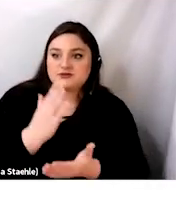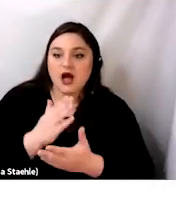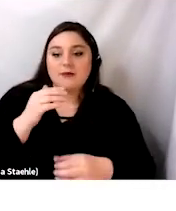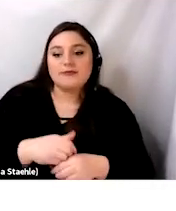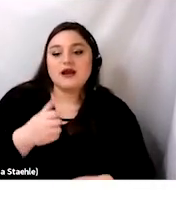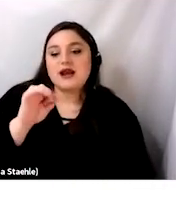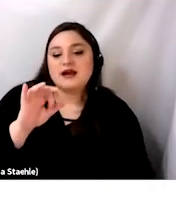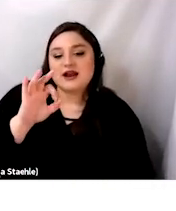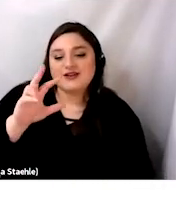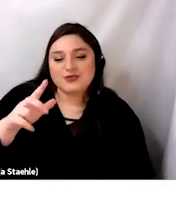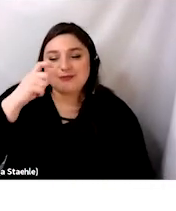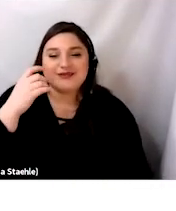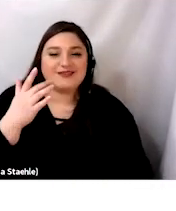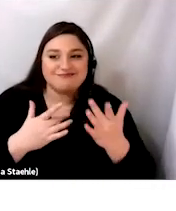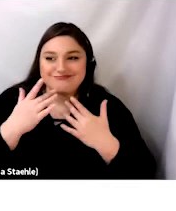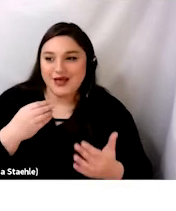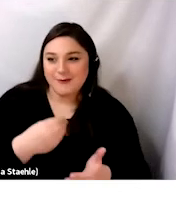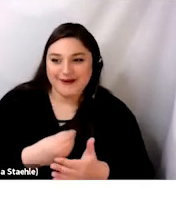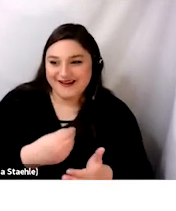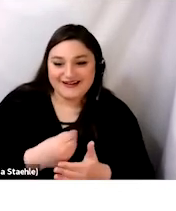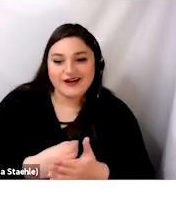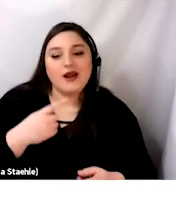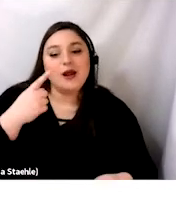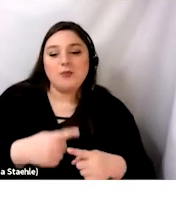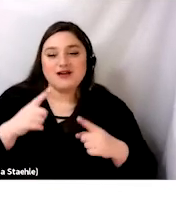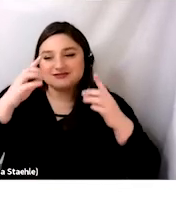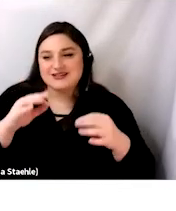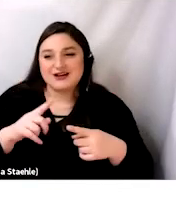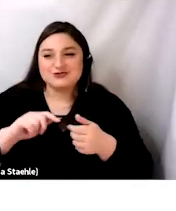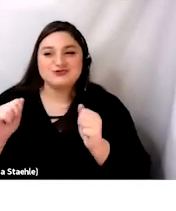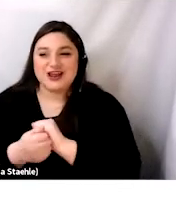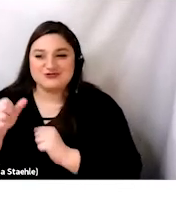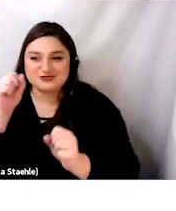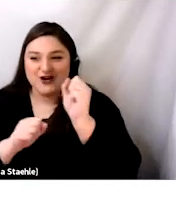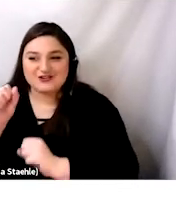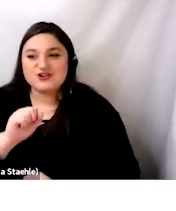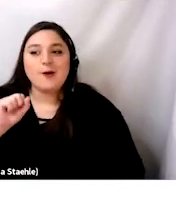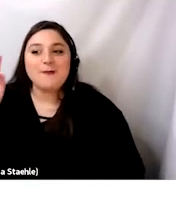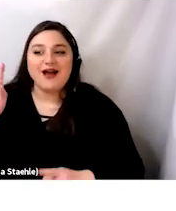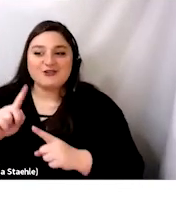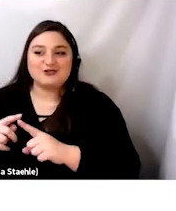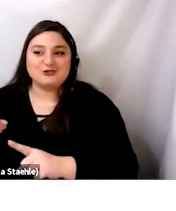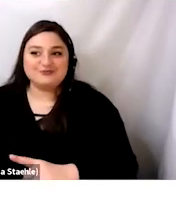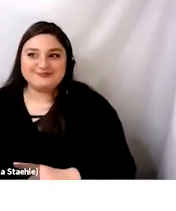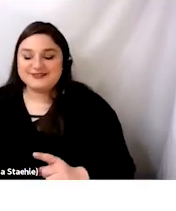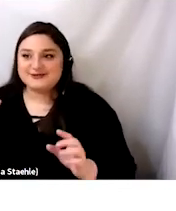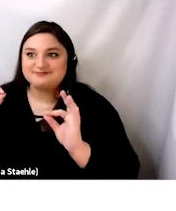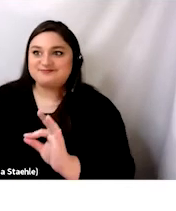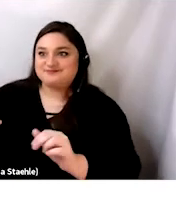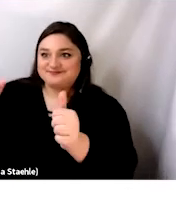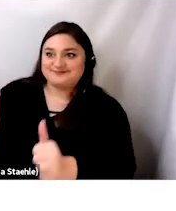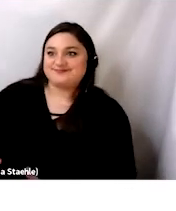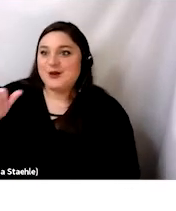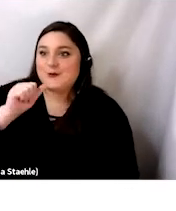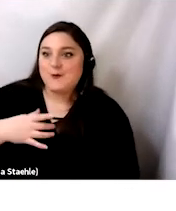marketing strategy, which was probably a return to the strategy that we just saw on the previous slide. And the pageant served as a symbol